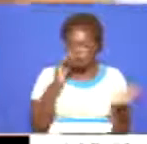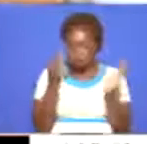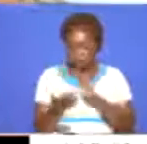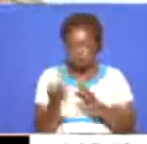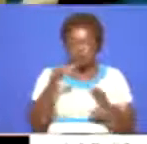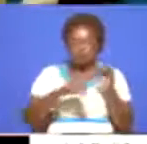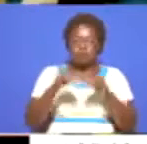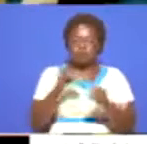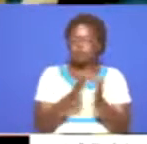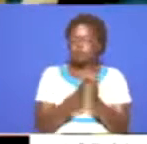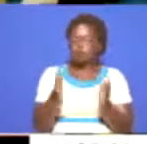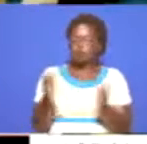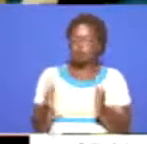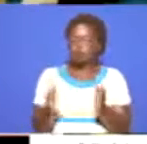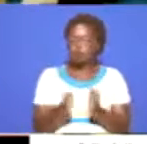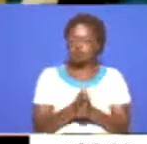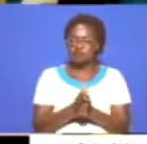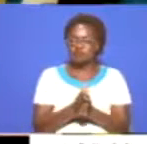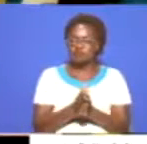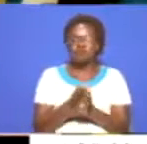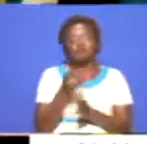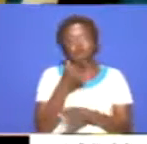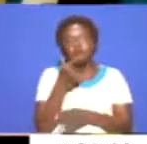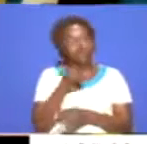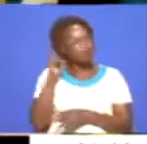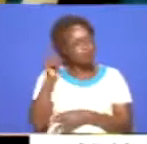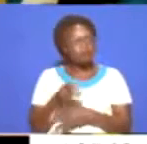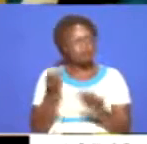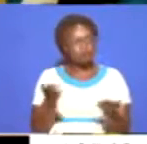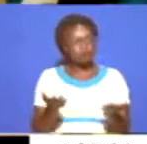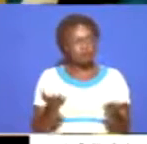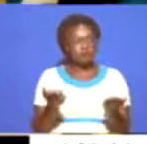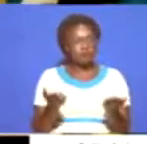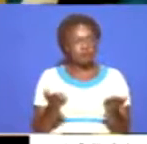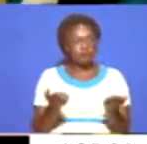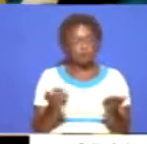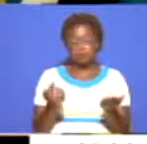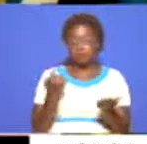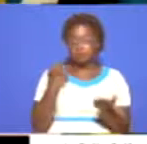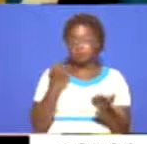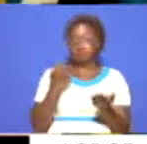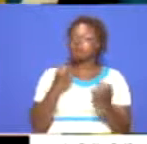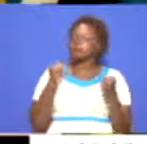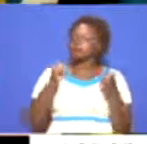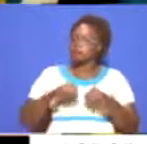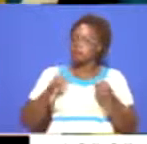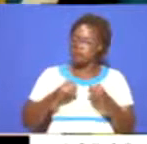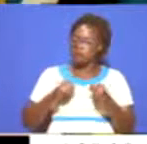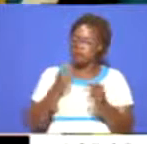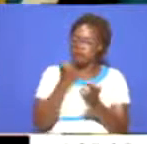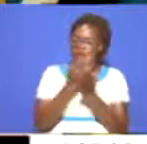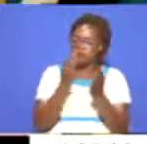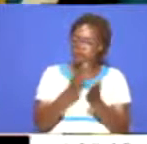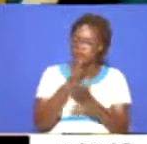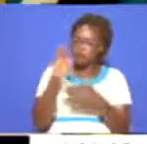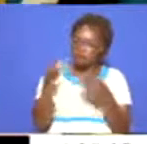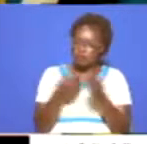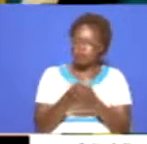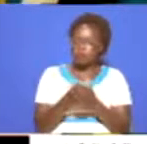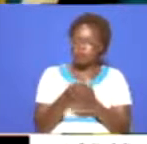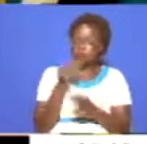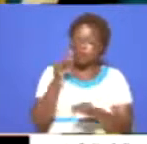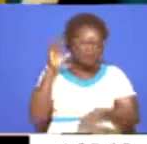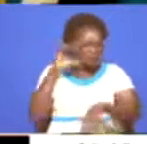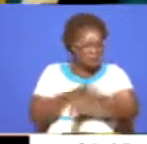electioneering period. Hiyo tumesema rasmi ikome. Na jana tumekubaliana na maafisa wetu wa polisi wote. Ukipatikana